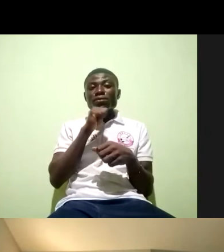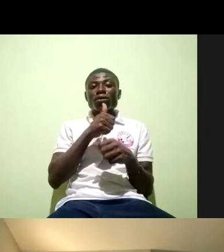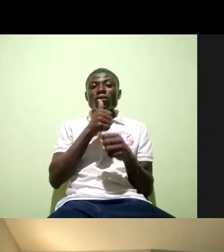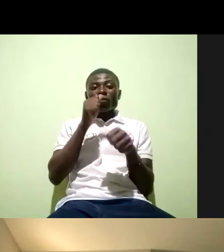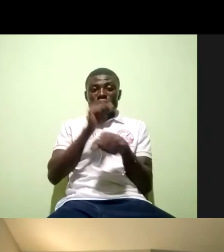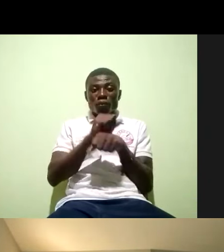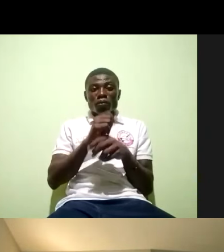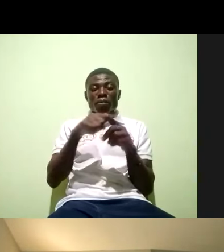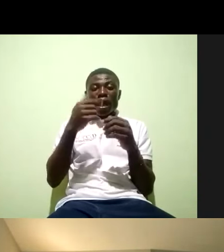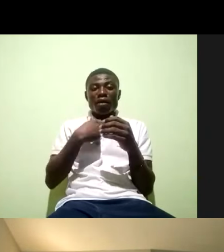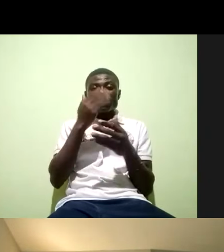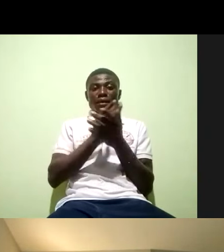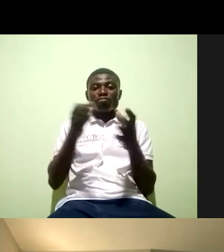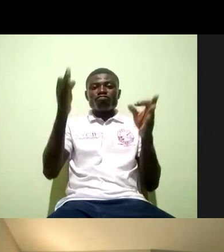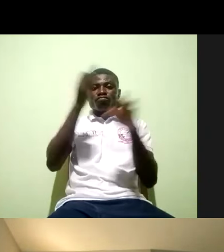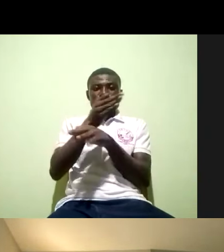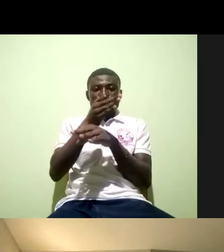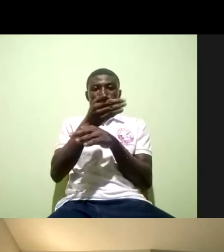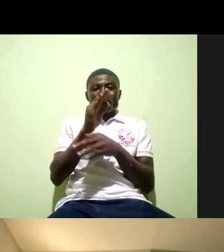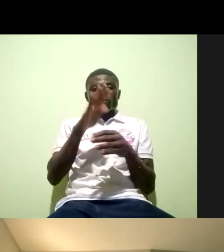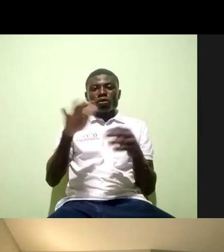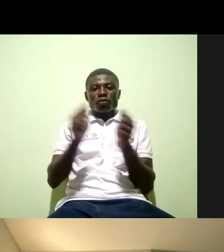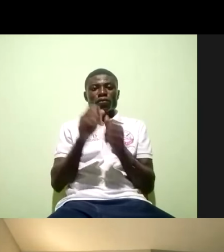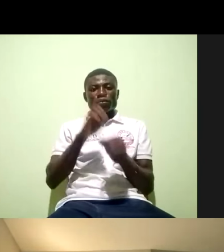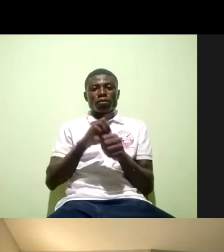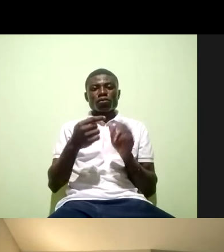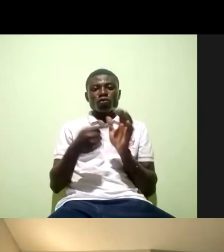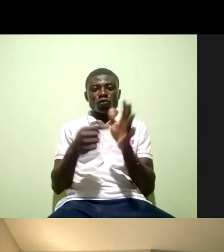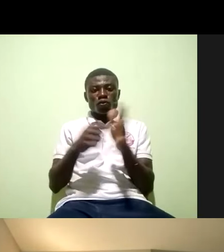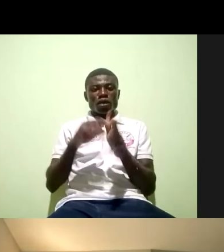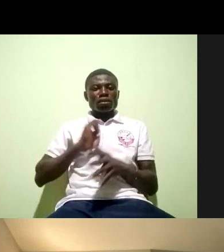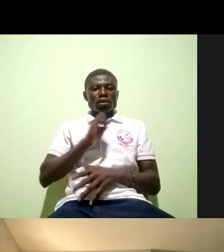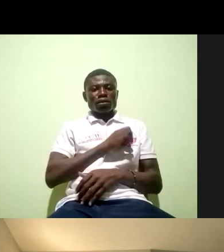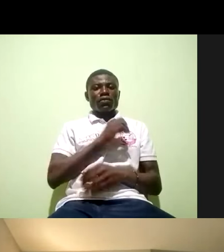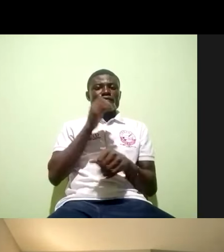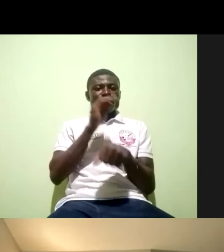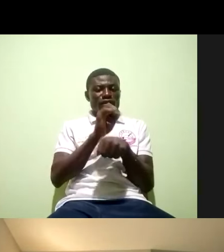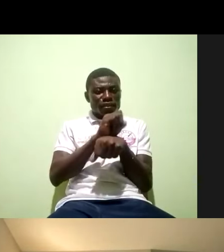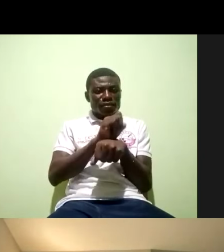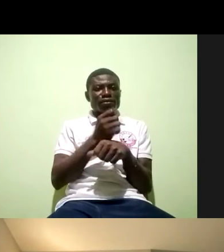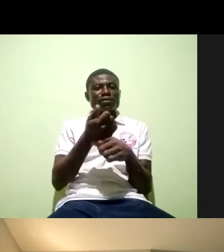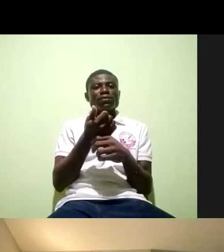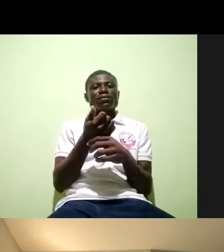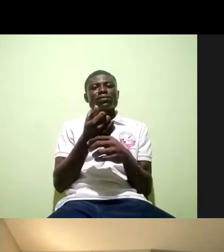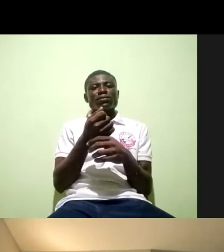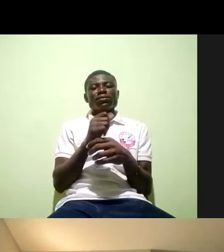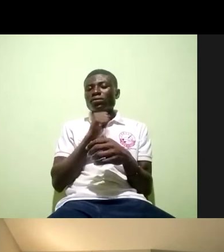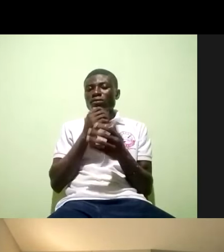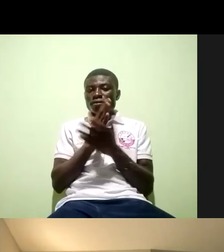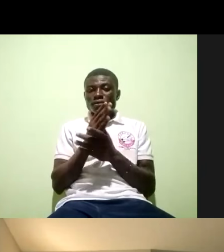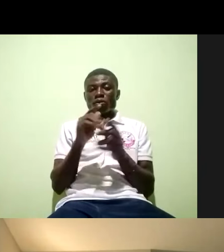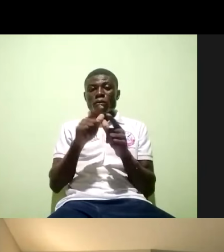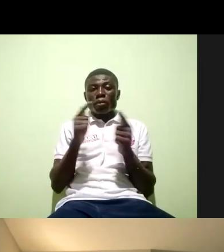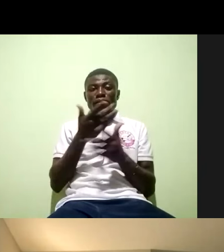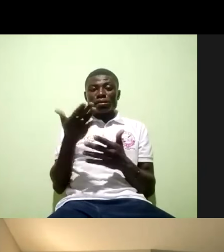of children with learning disabilities showing executive functioning disorders also. The biggest part here,